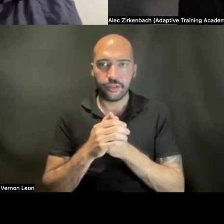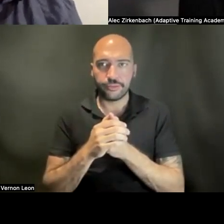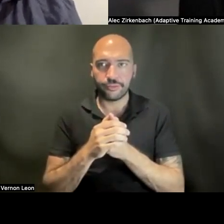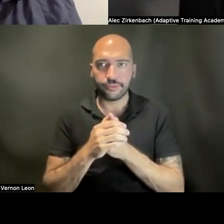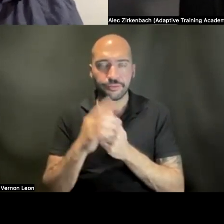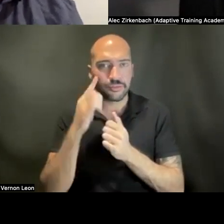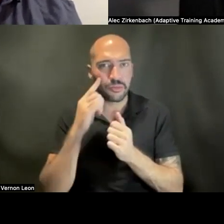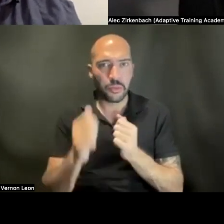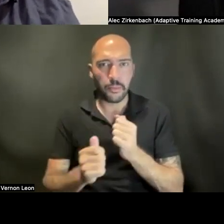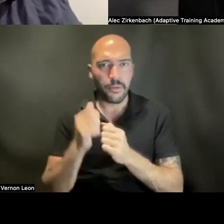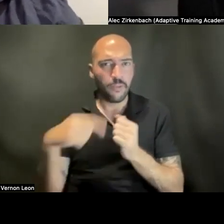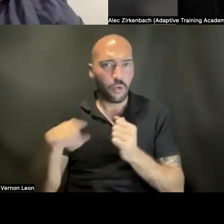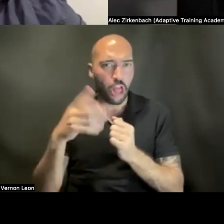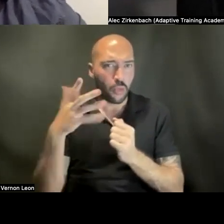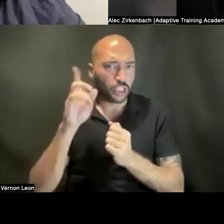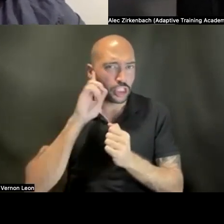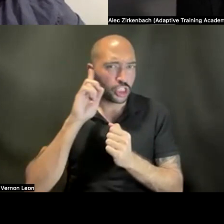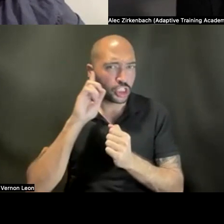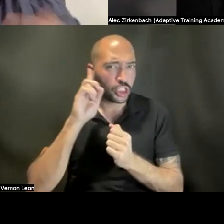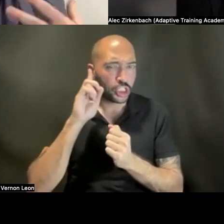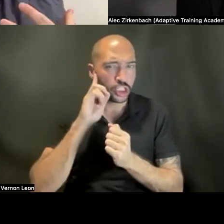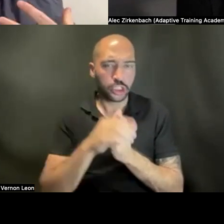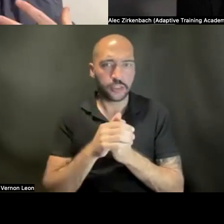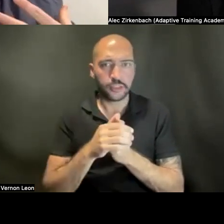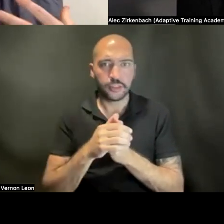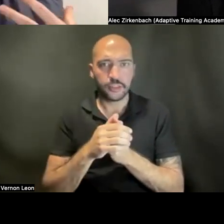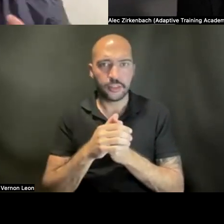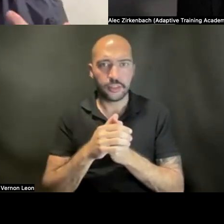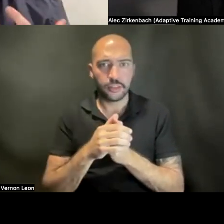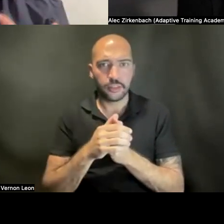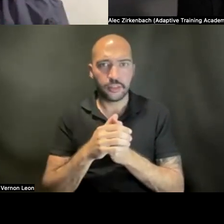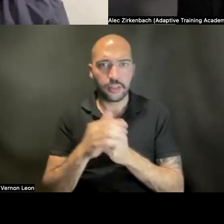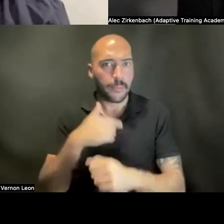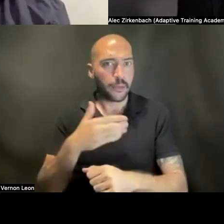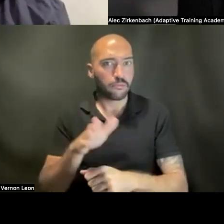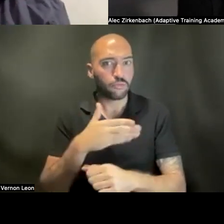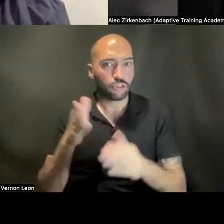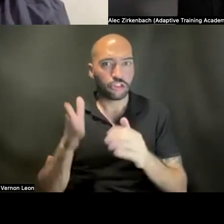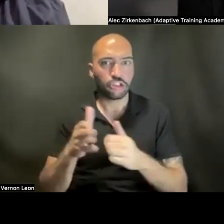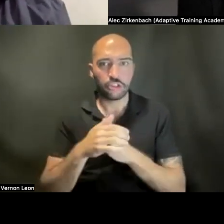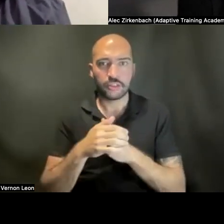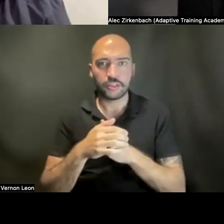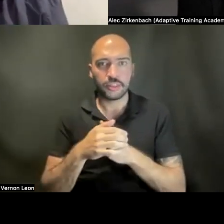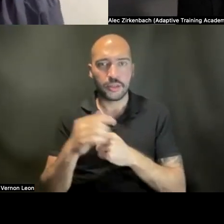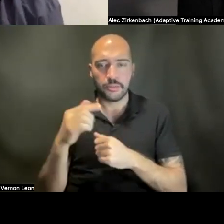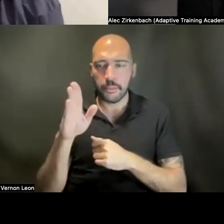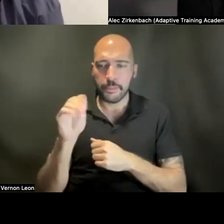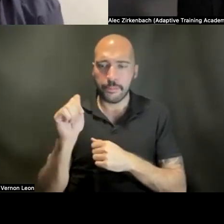think most of you have already heard. I'm a musician. I'm a bassoonist,